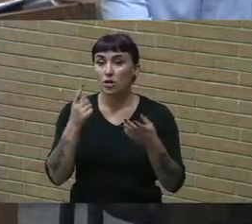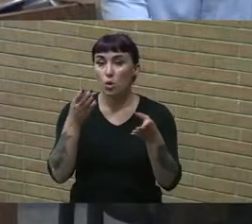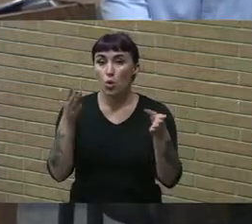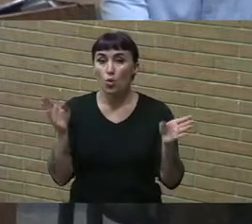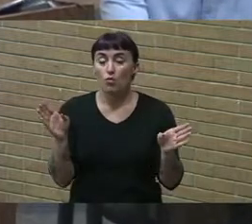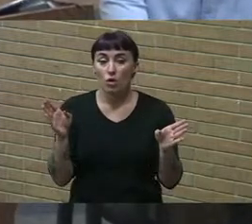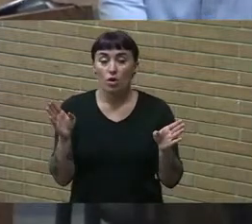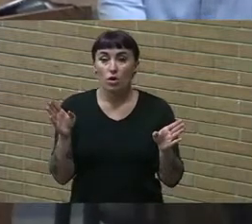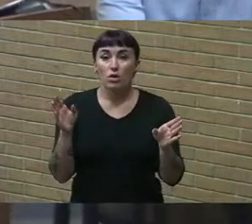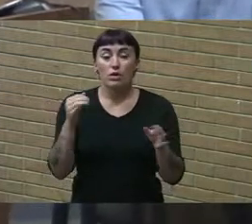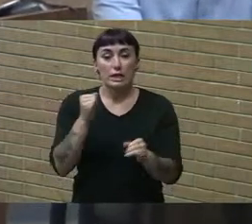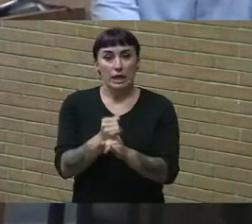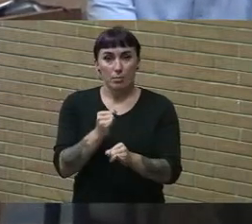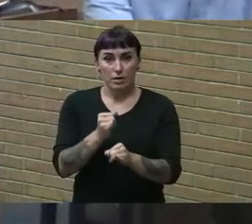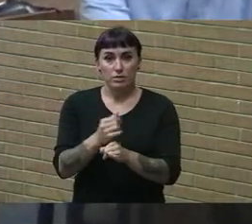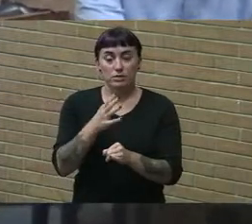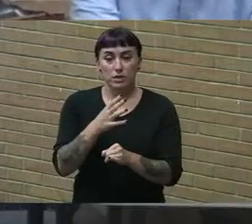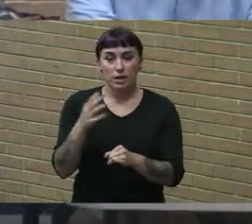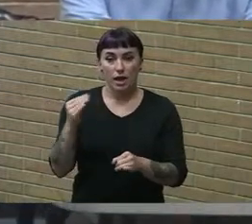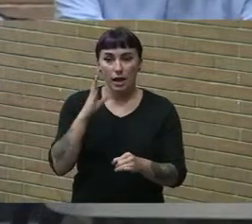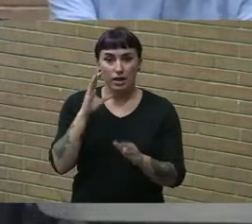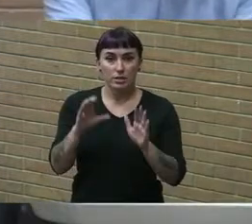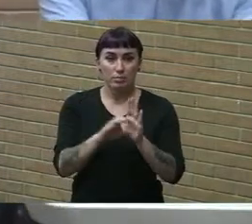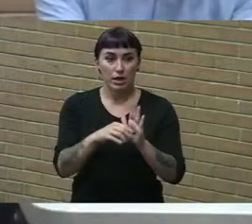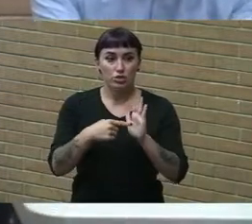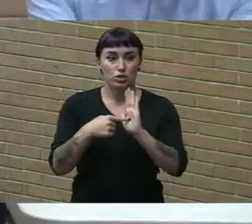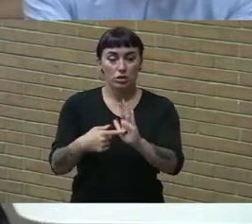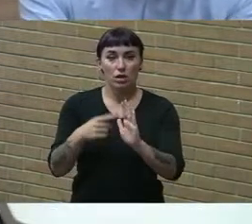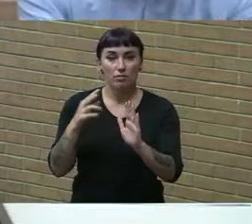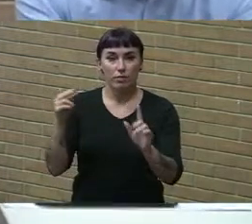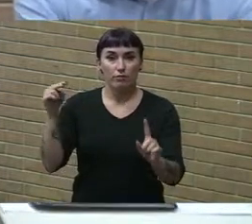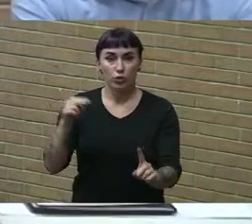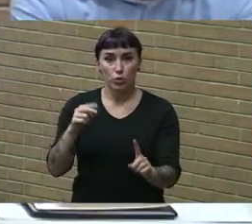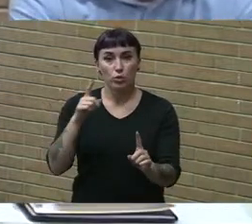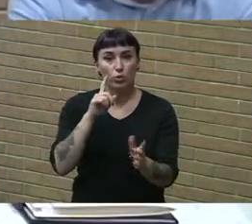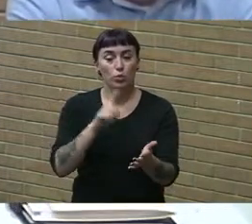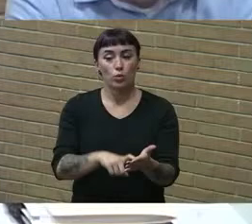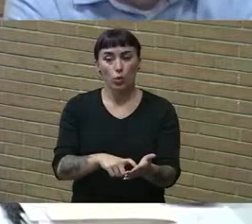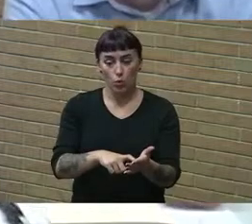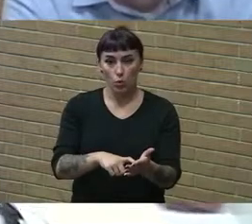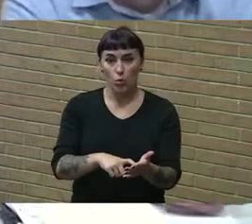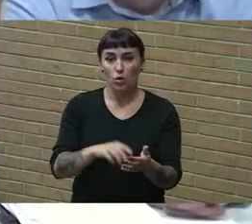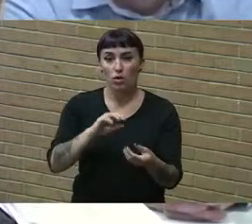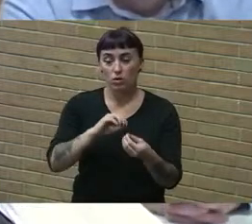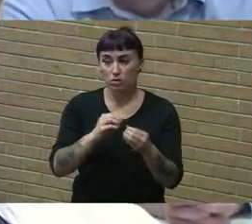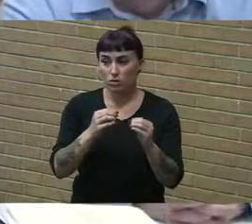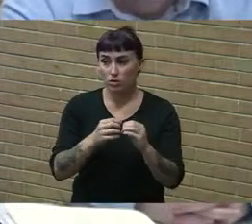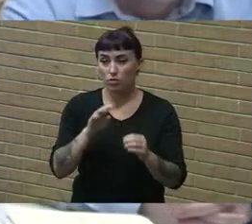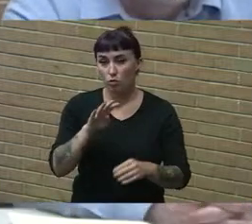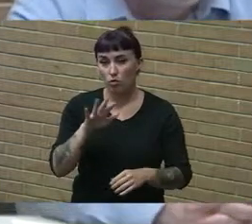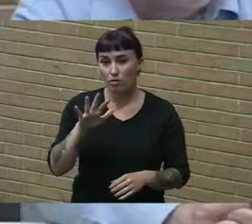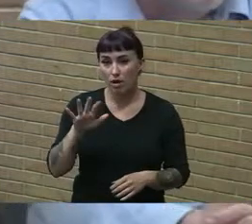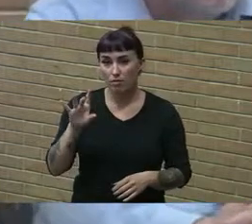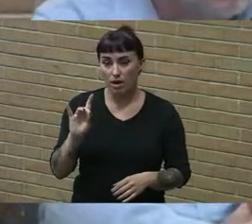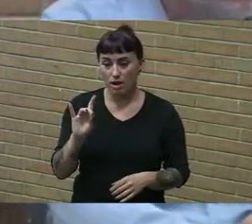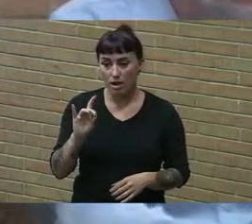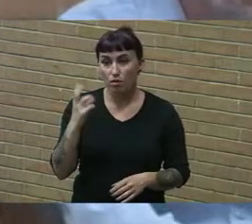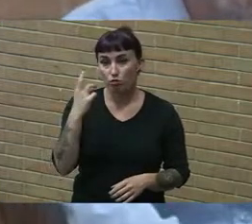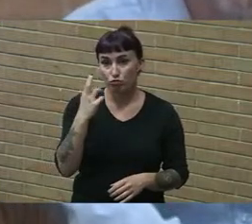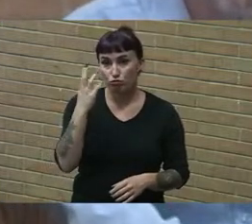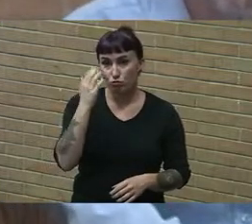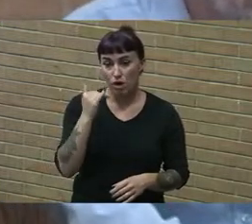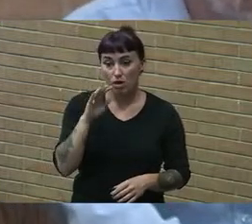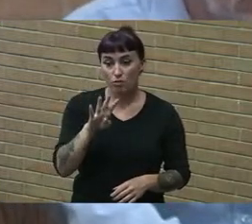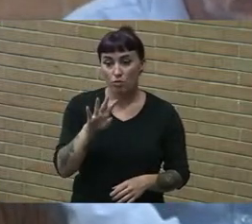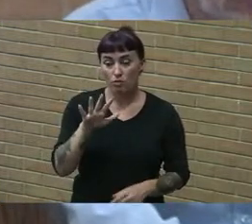overall campus and a depiction of the views. You'll notice the numbers are 4, 5, and 8, and the reason why they are